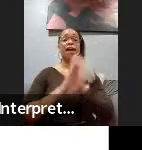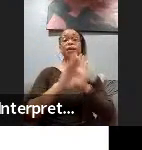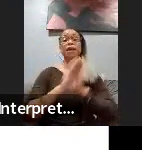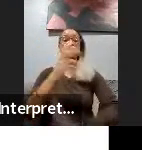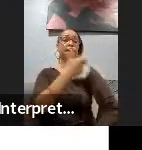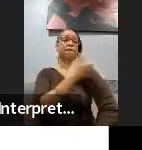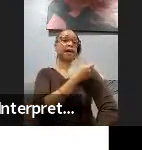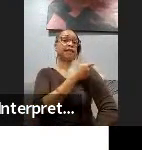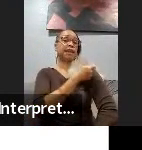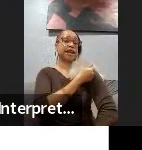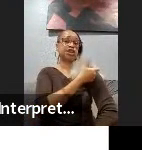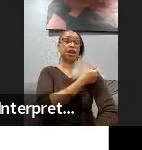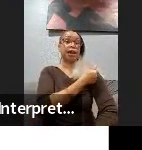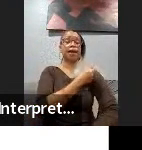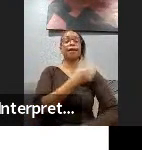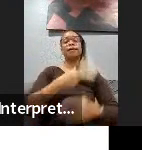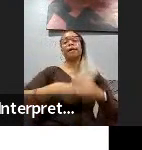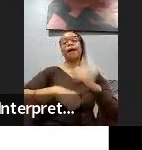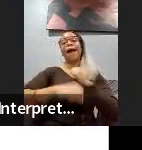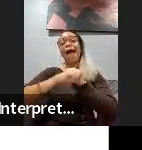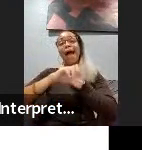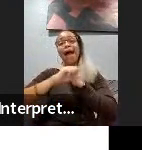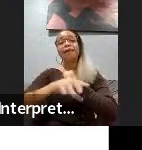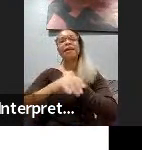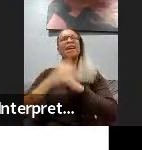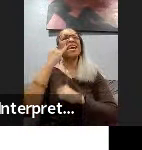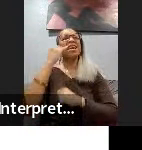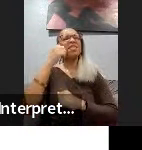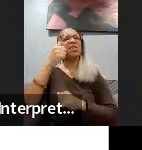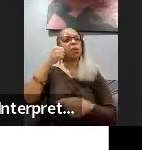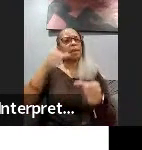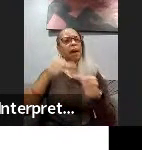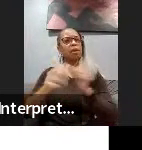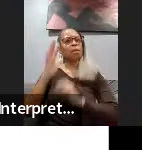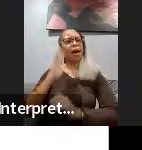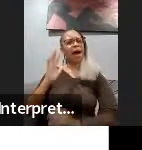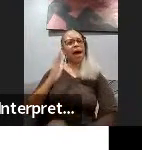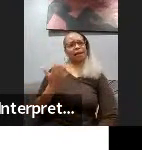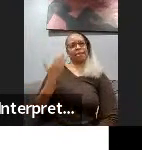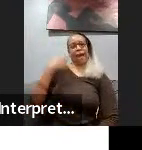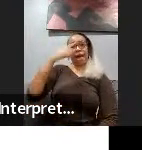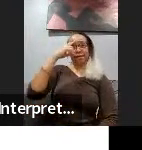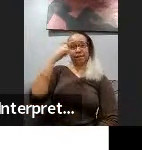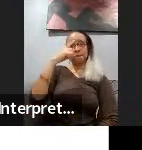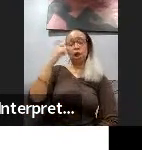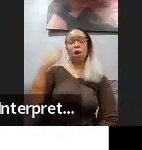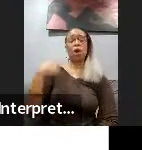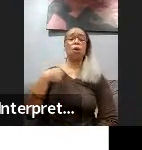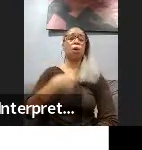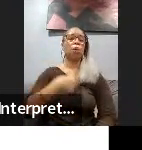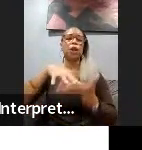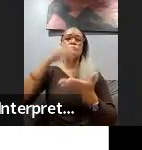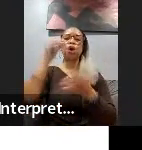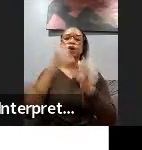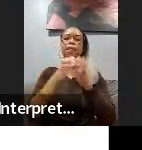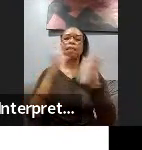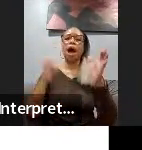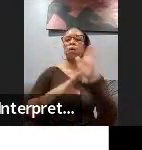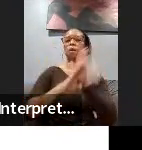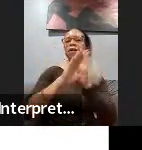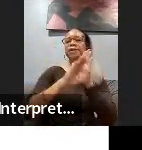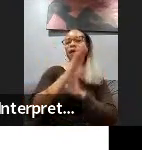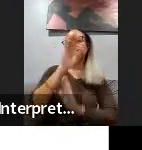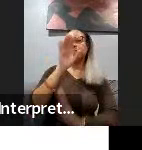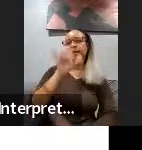ad campaign that if you remember back, I believe it was last summer, we learned a lot when we were developing those